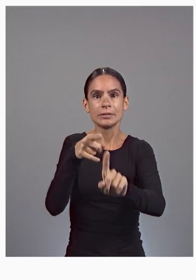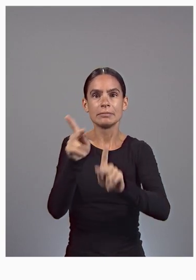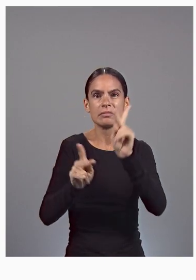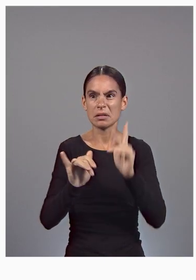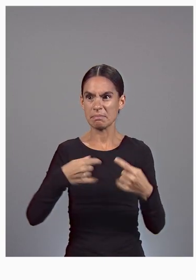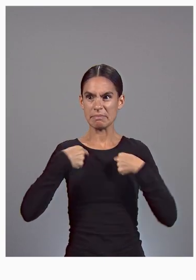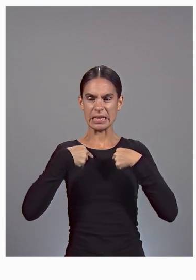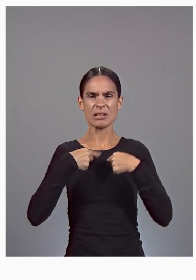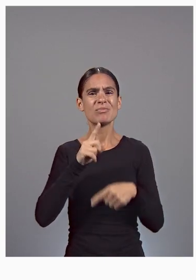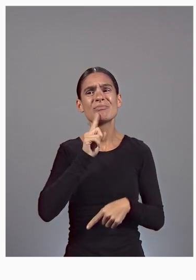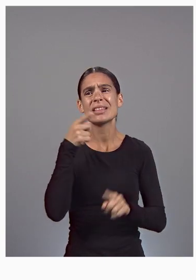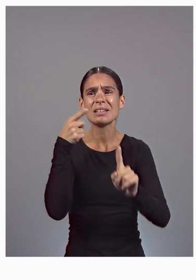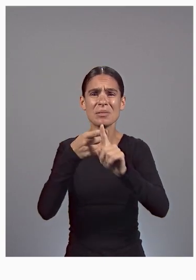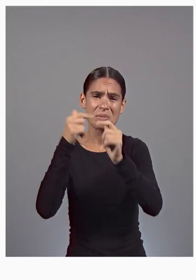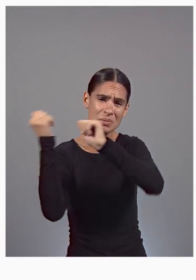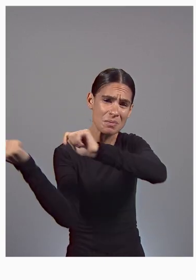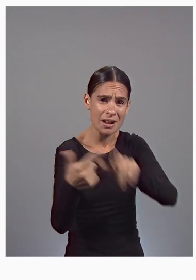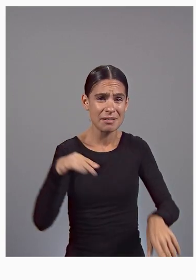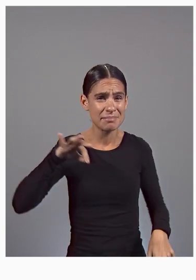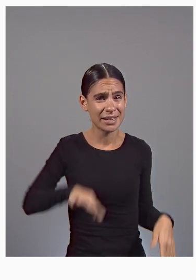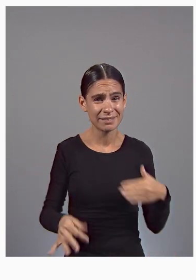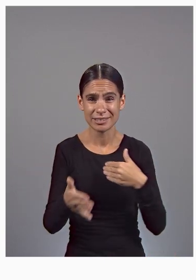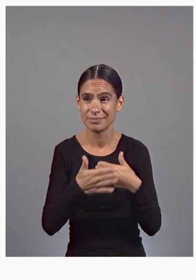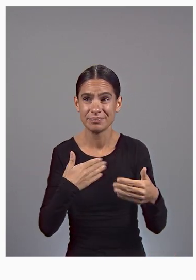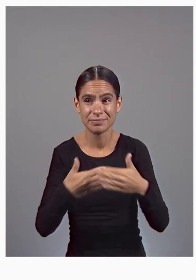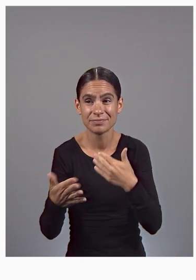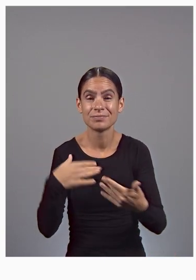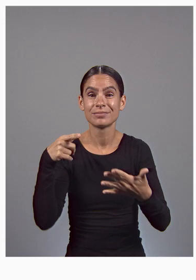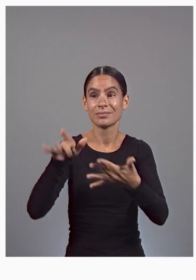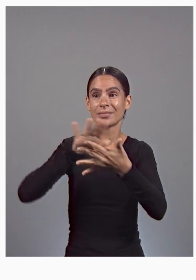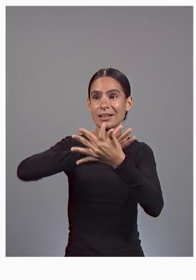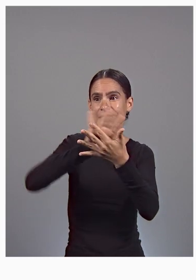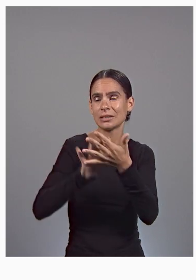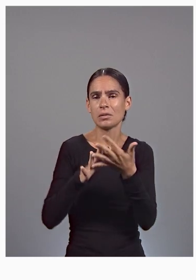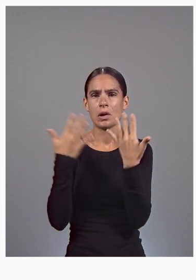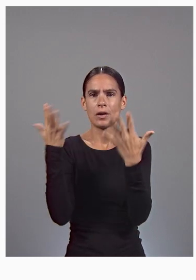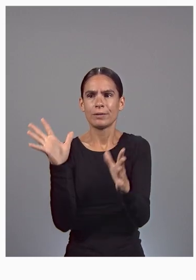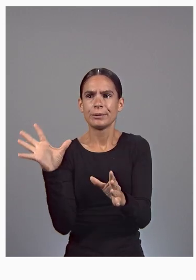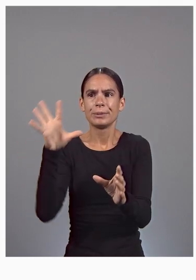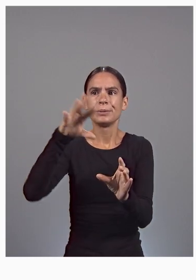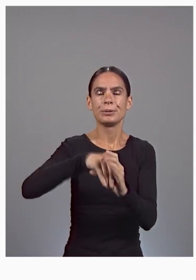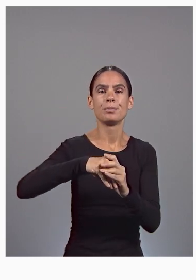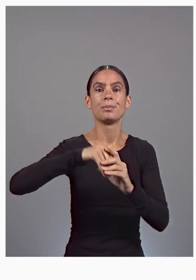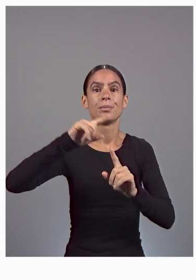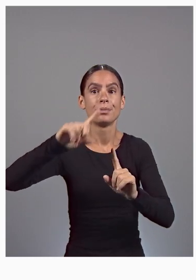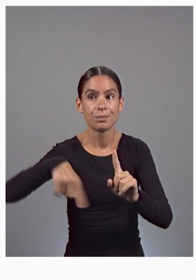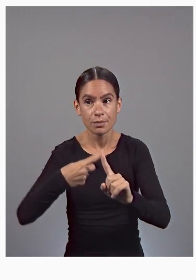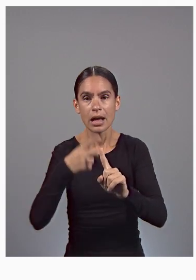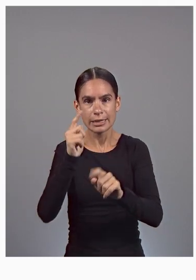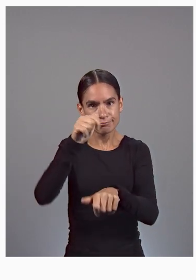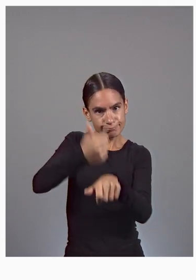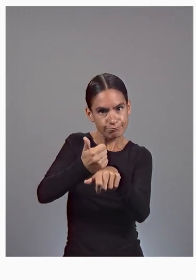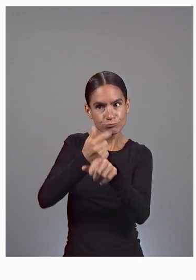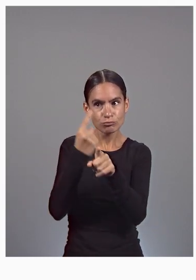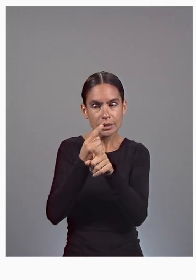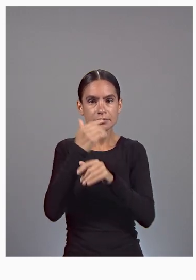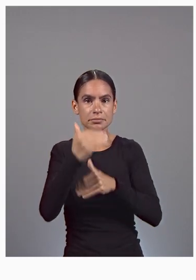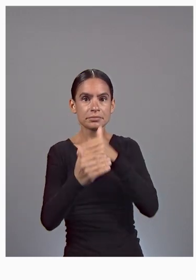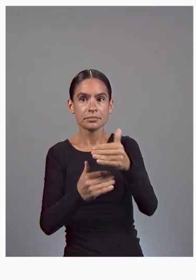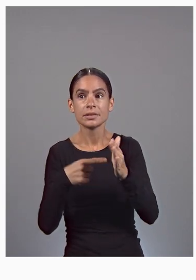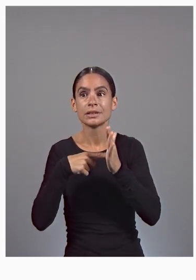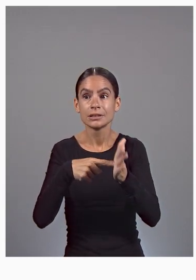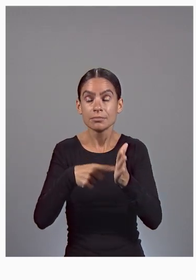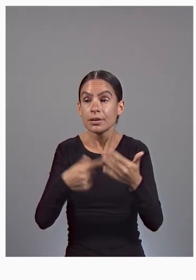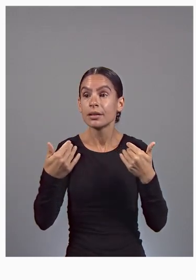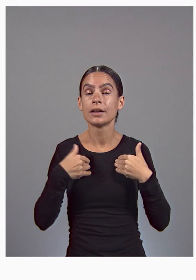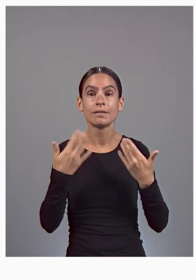is already neuro-inclusive when implemented properly. As an example, when developing interactive and visual features, we need to consider how